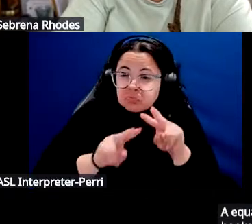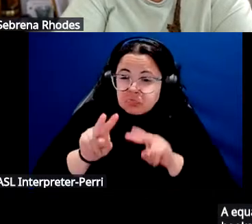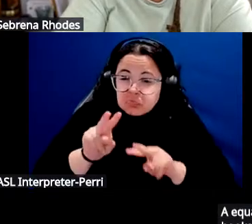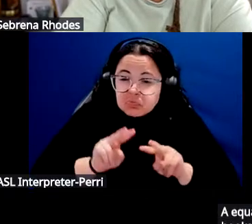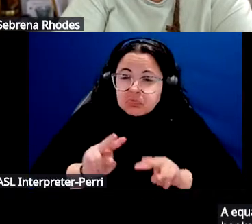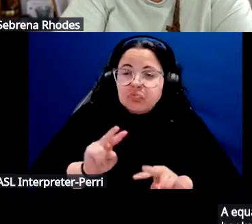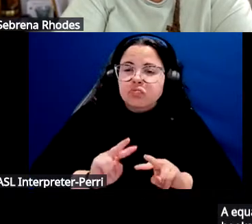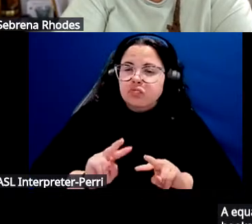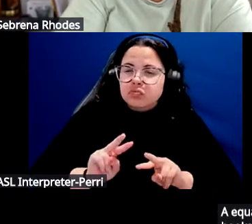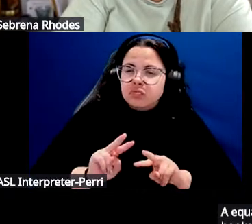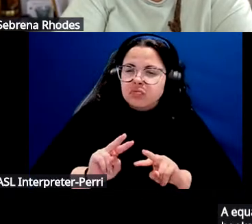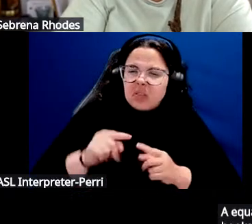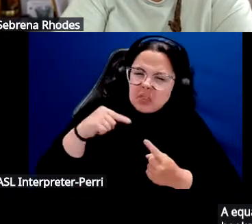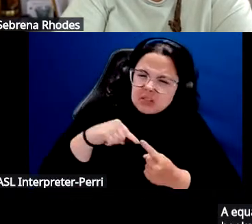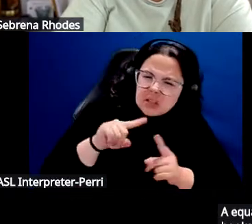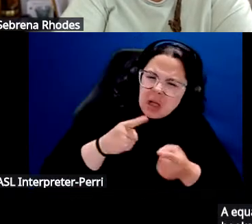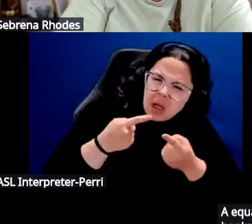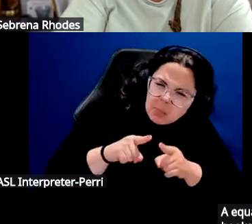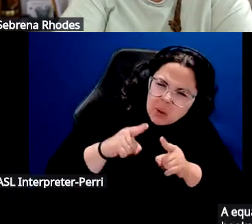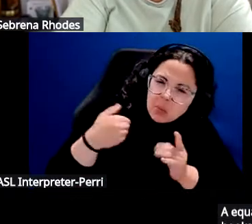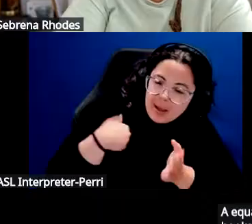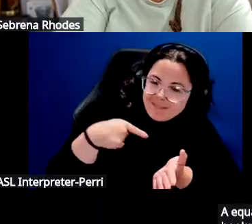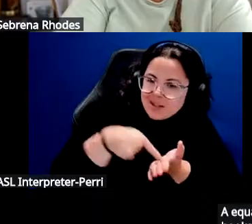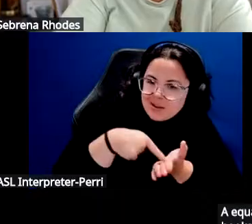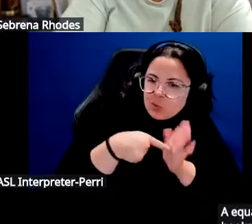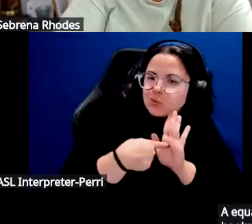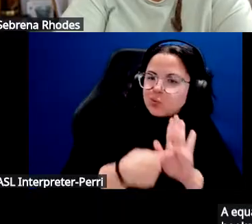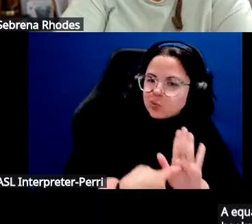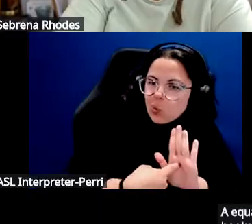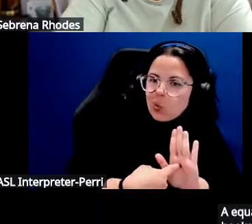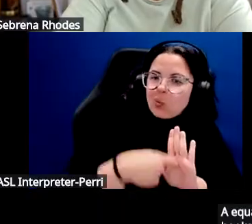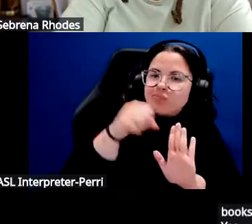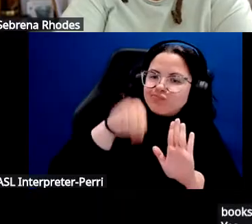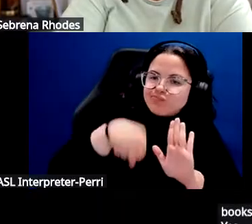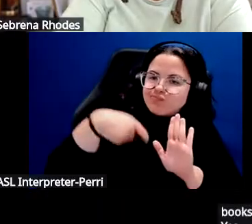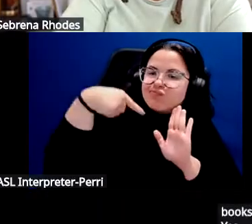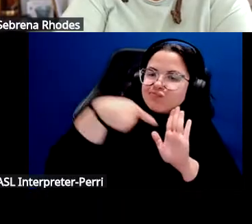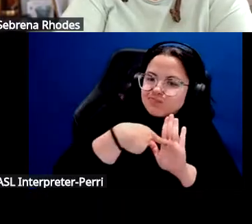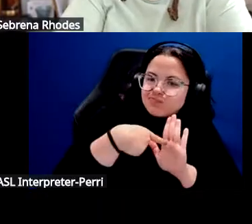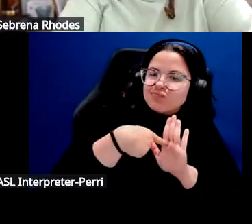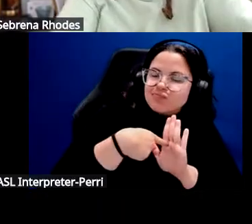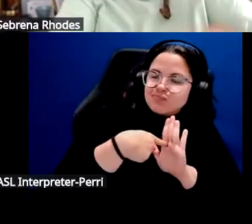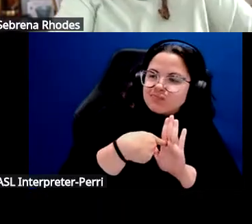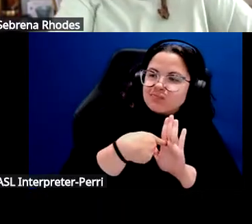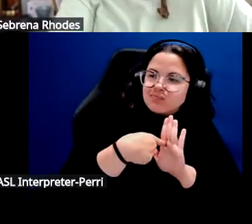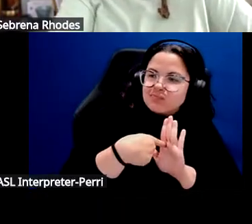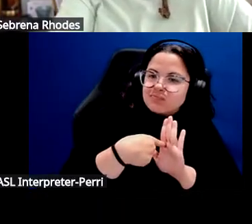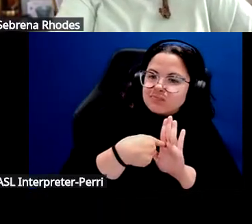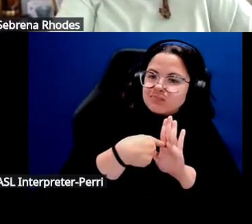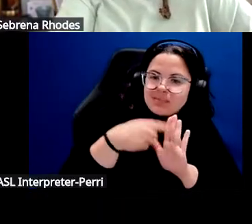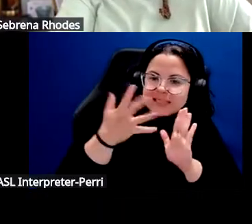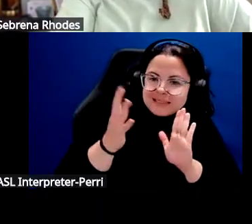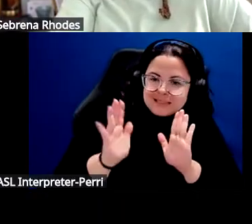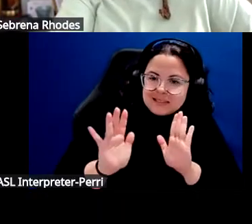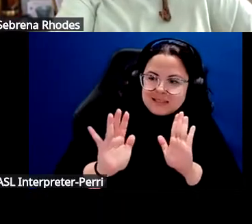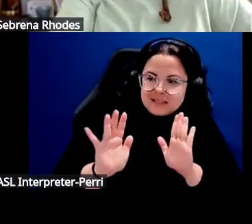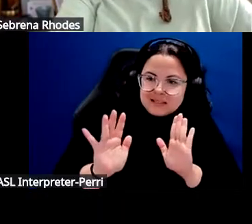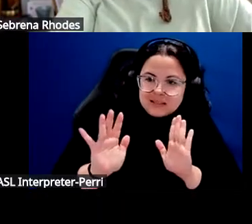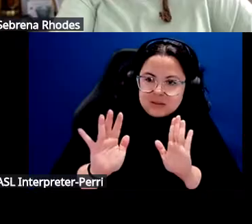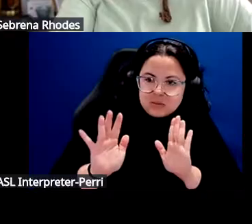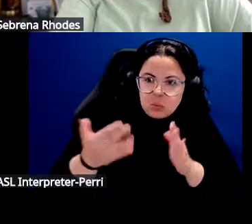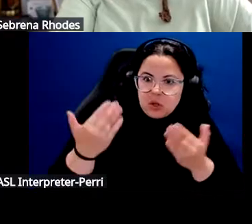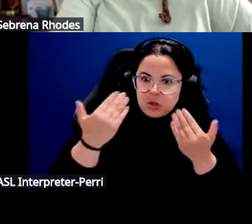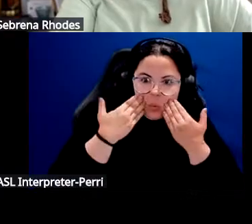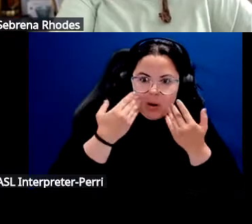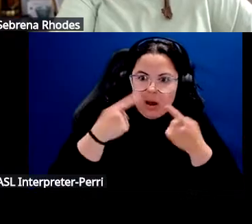this happen? We have an invoice to show it happened. Yes, this is our remission for the payment. That's it. We know this happened